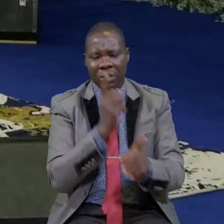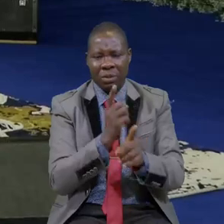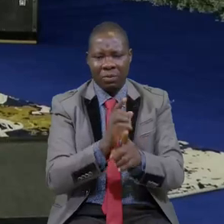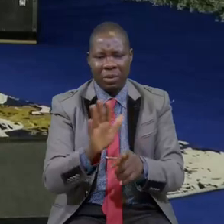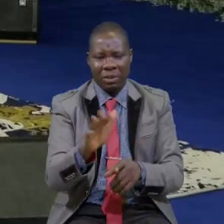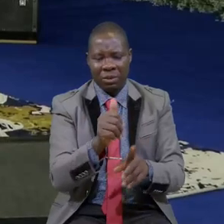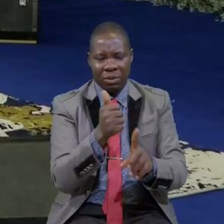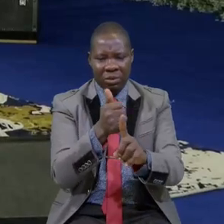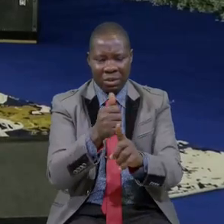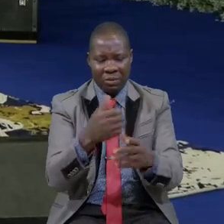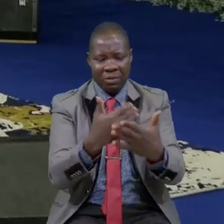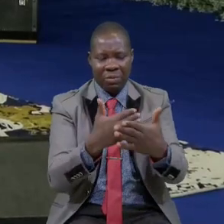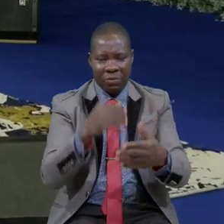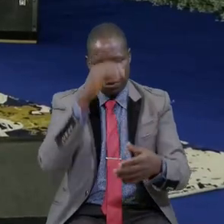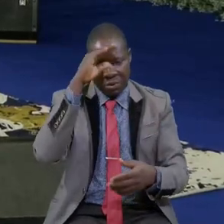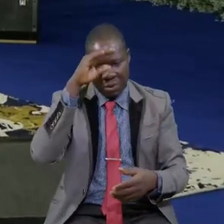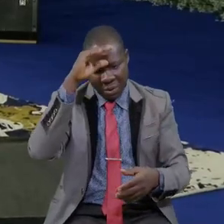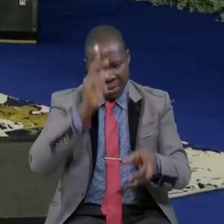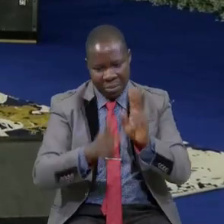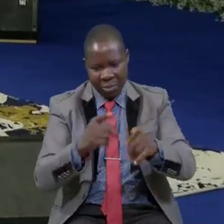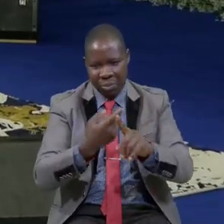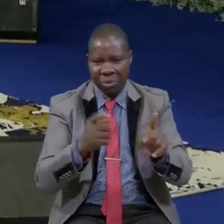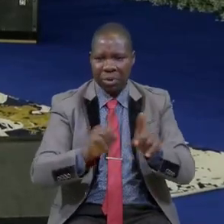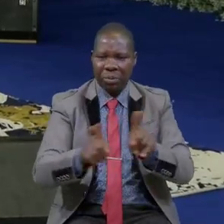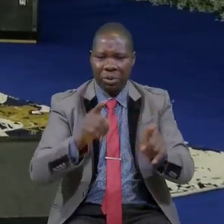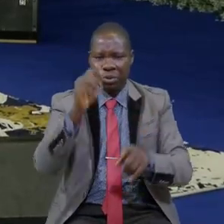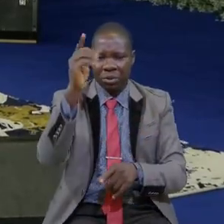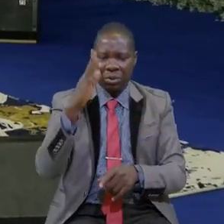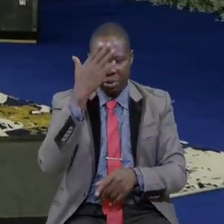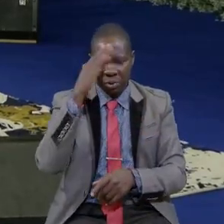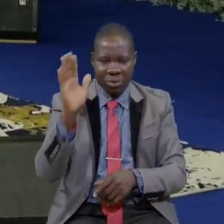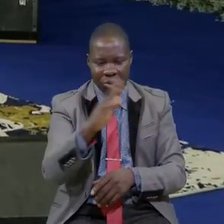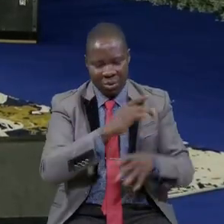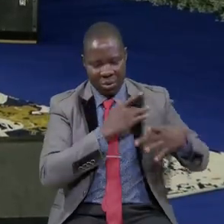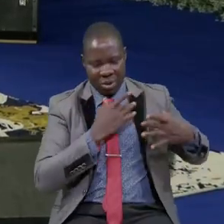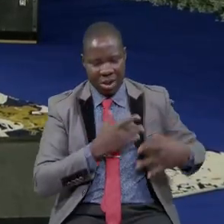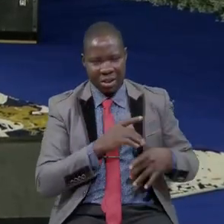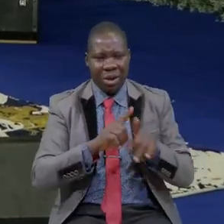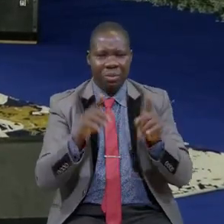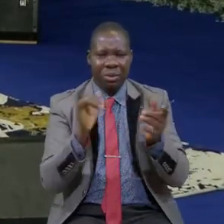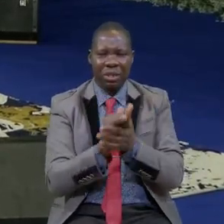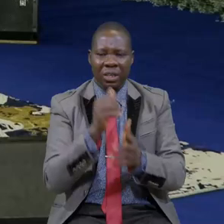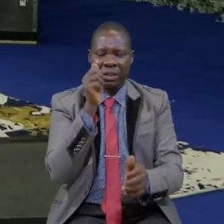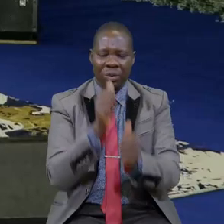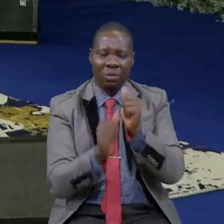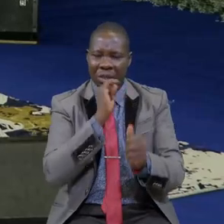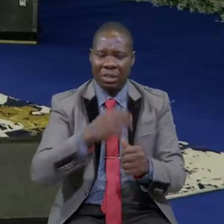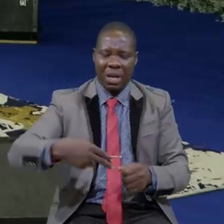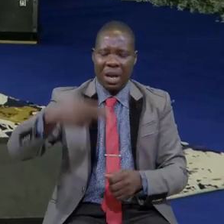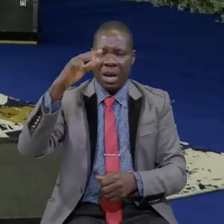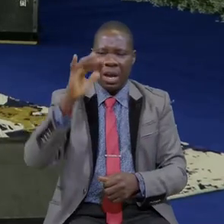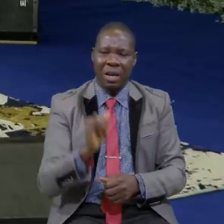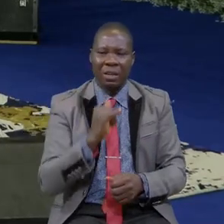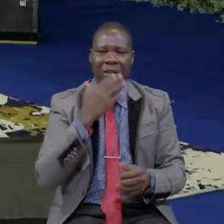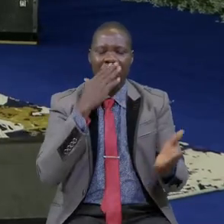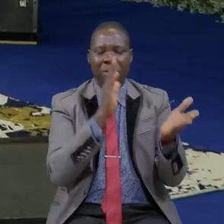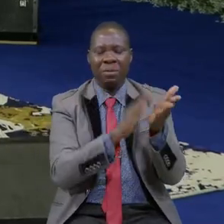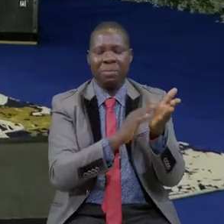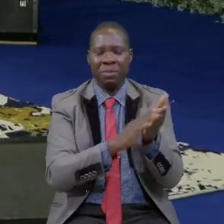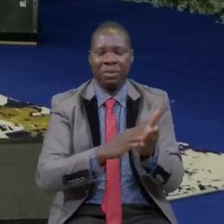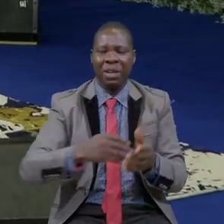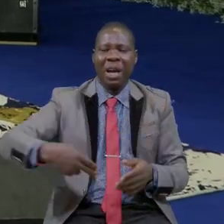knowth your heart then it says for that which is highly highly highly